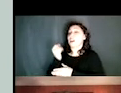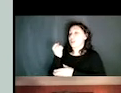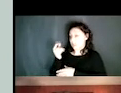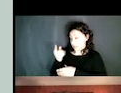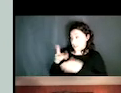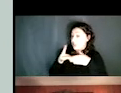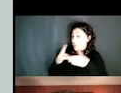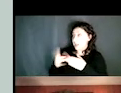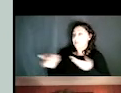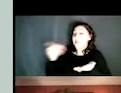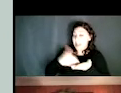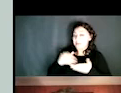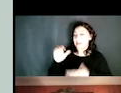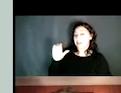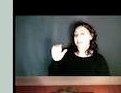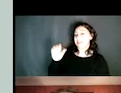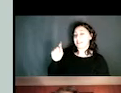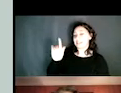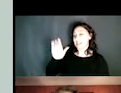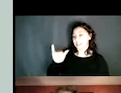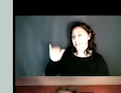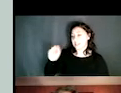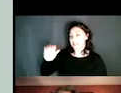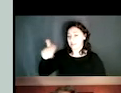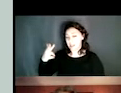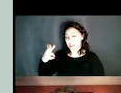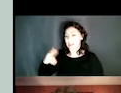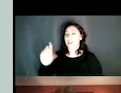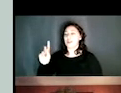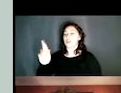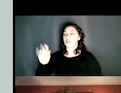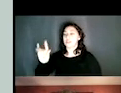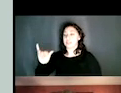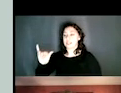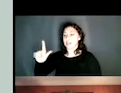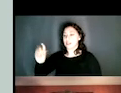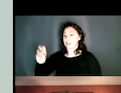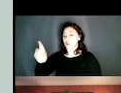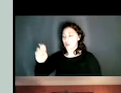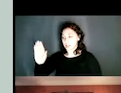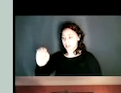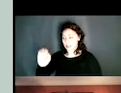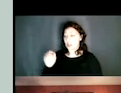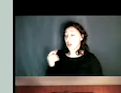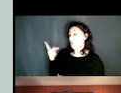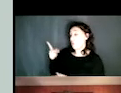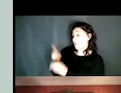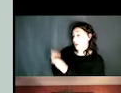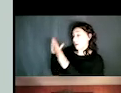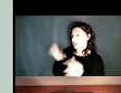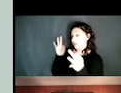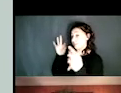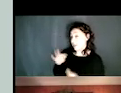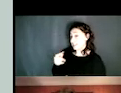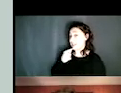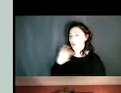and Stacey Lawrence. One participant described this program as game-changing, noting that the issue of transparency of purpose was